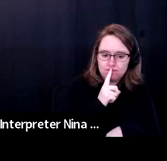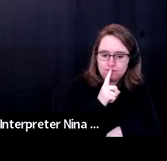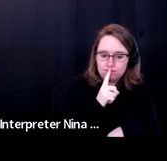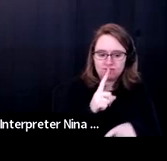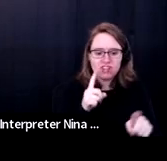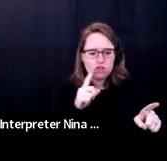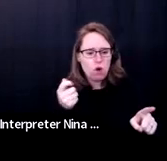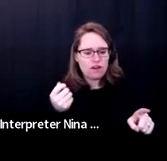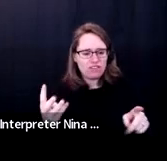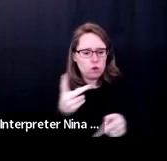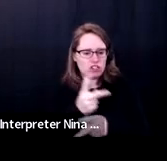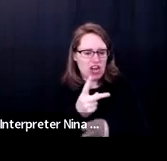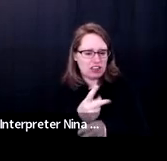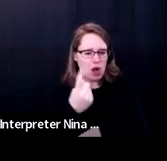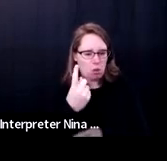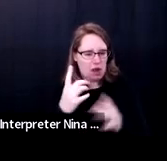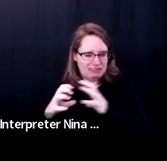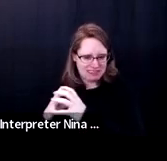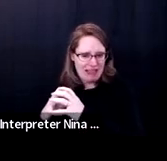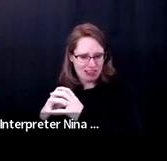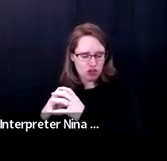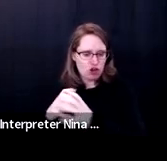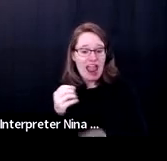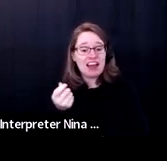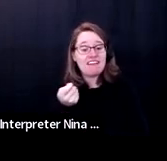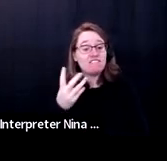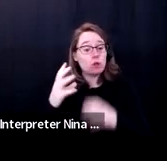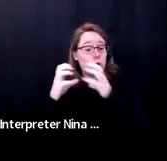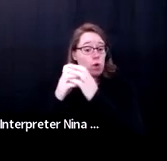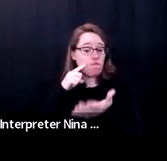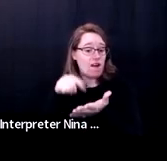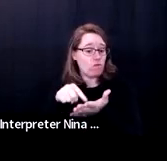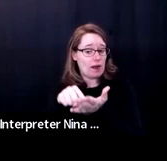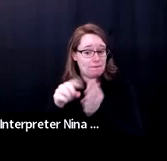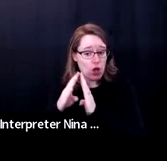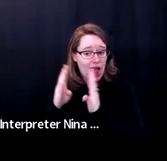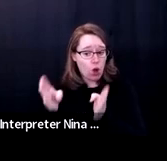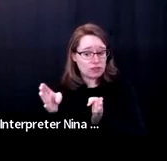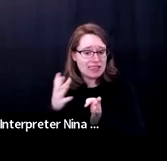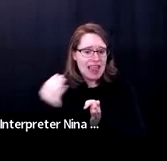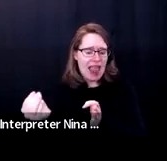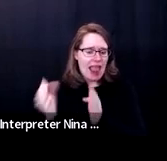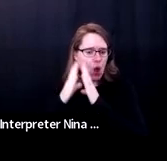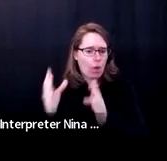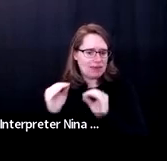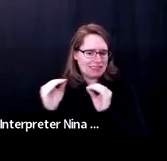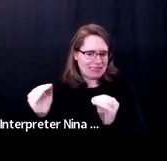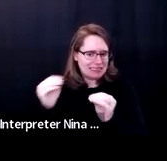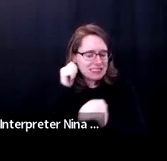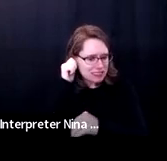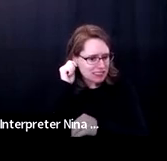couple childcare ones together, and there's a couple related to affordable housing / homelessness.